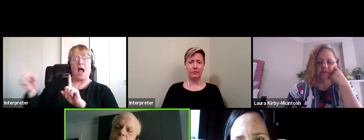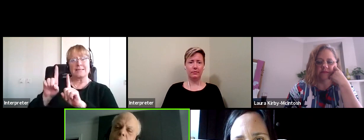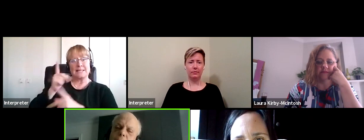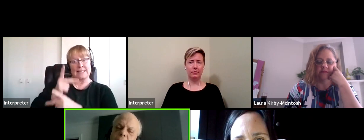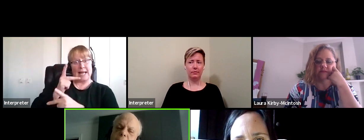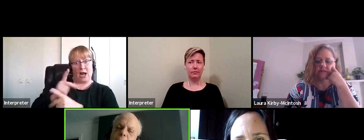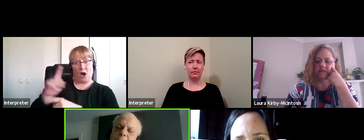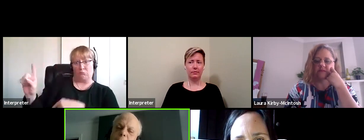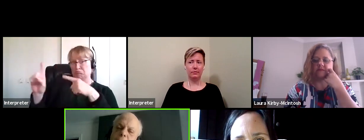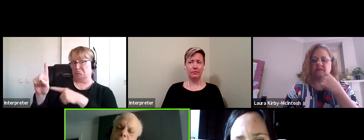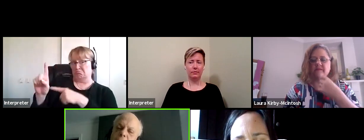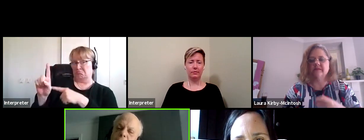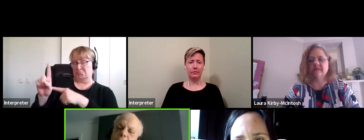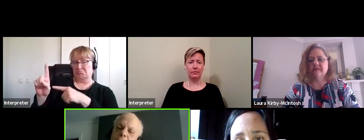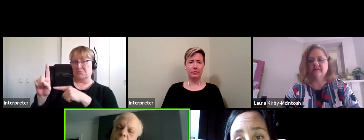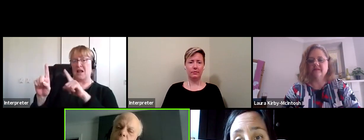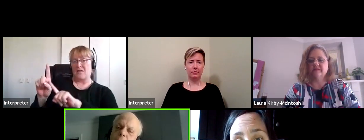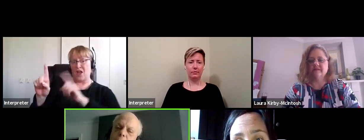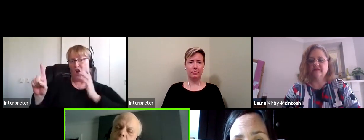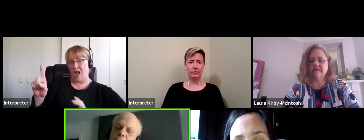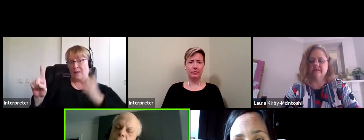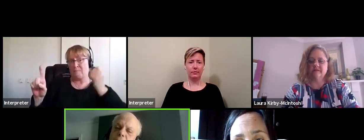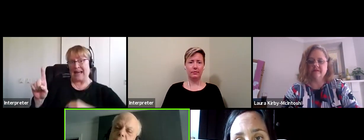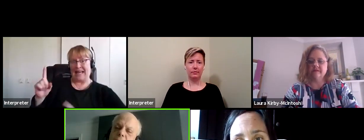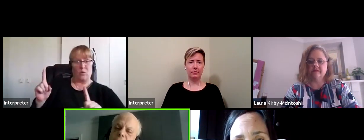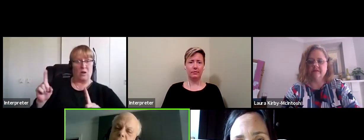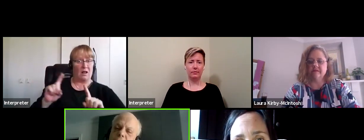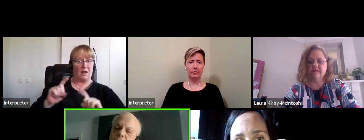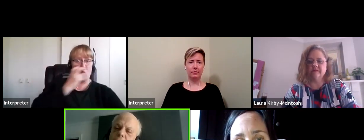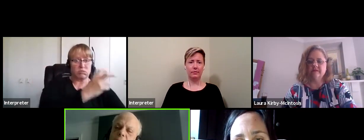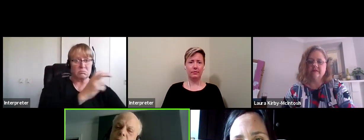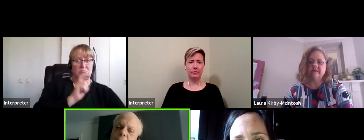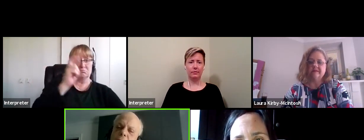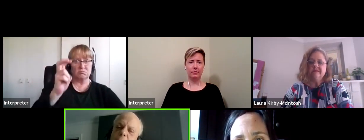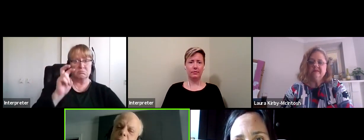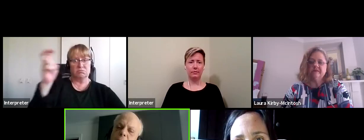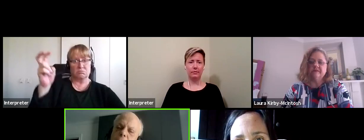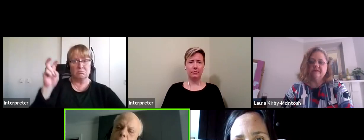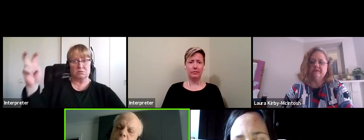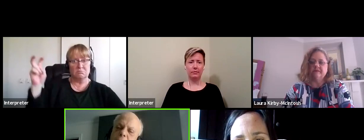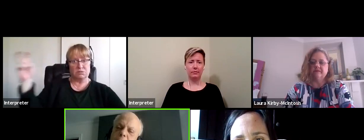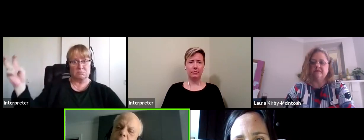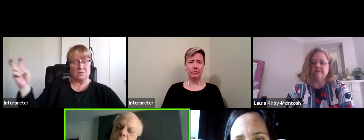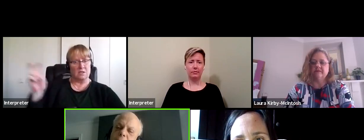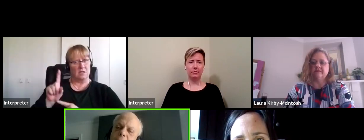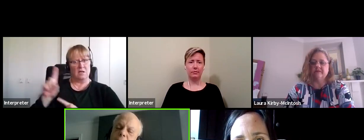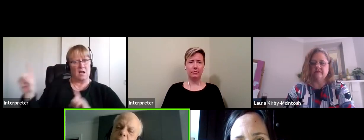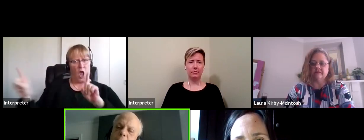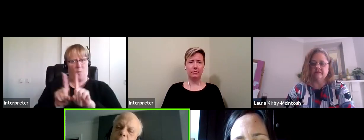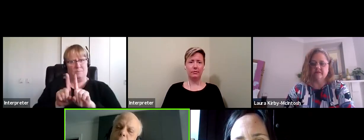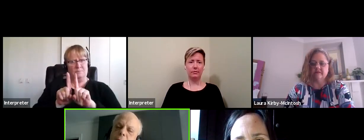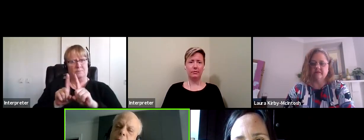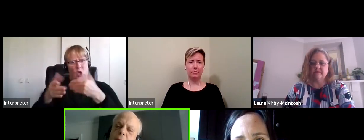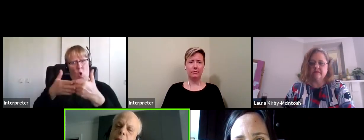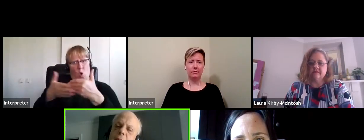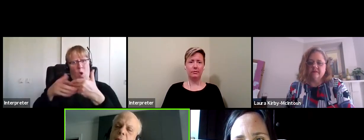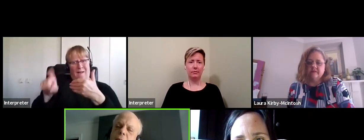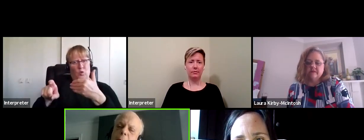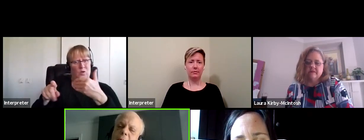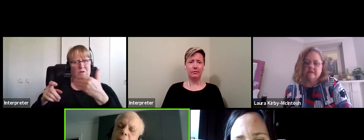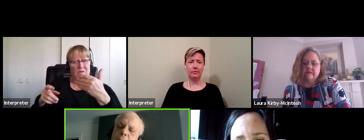work for several people during the day. They'll go from one house to the next. They've got to be in close proximity. You can't help someone to go to